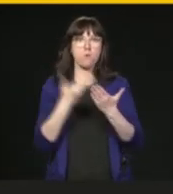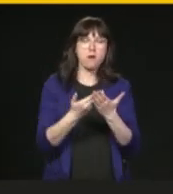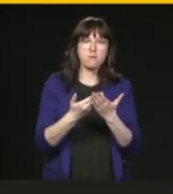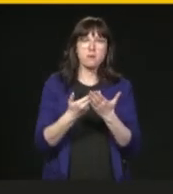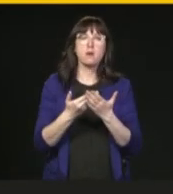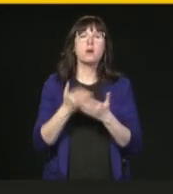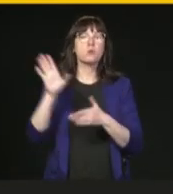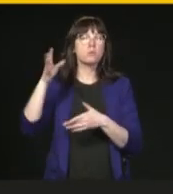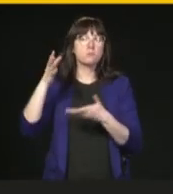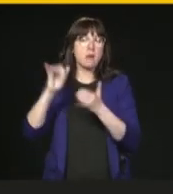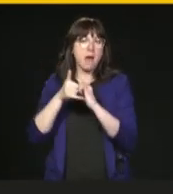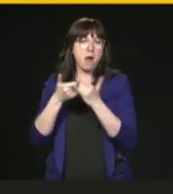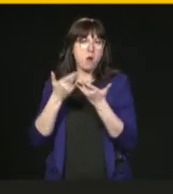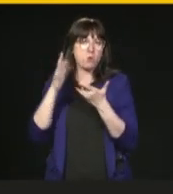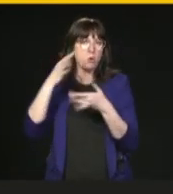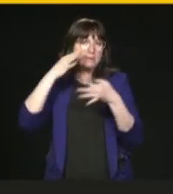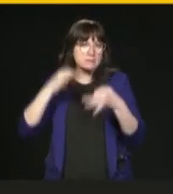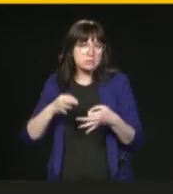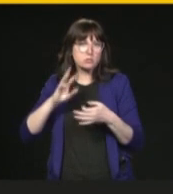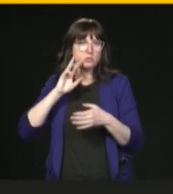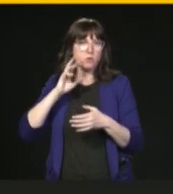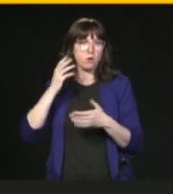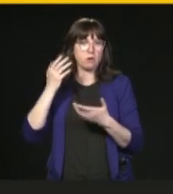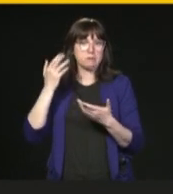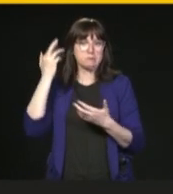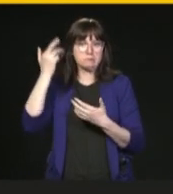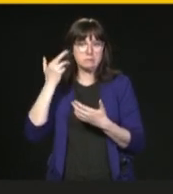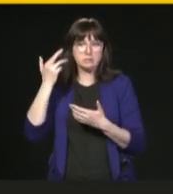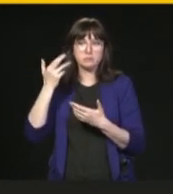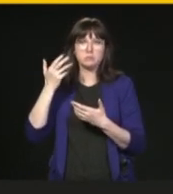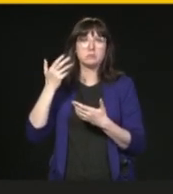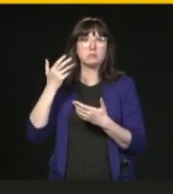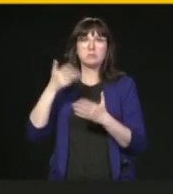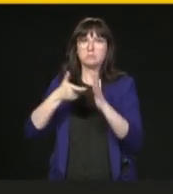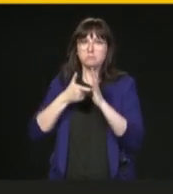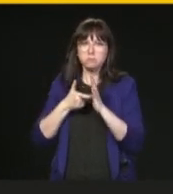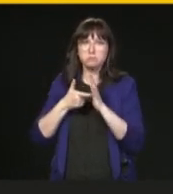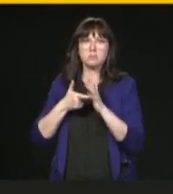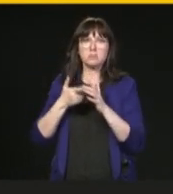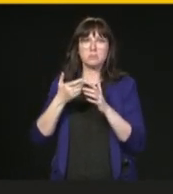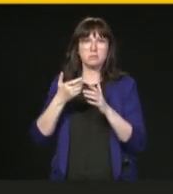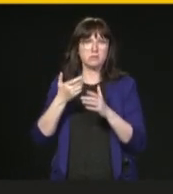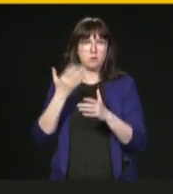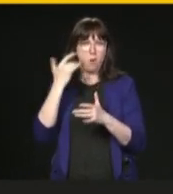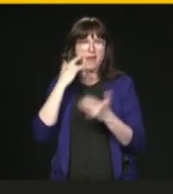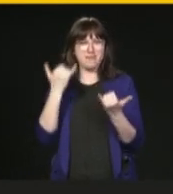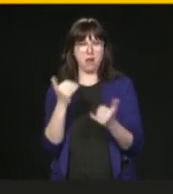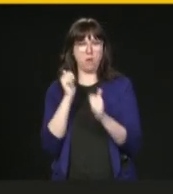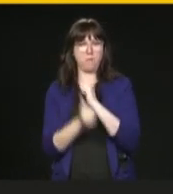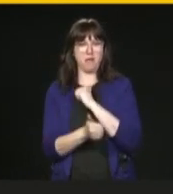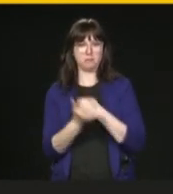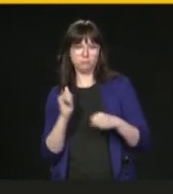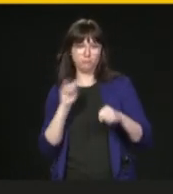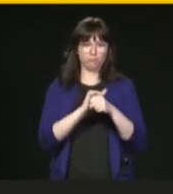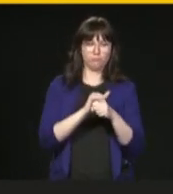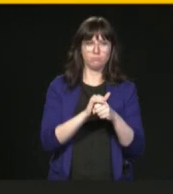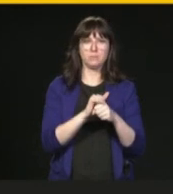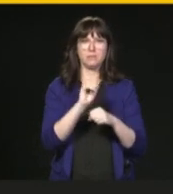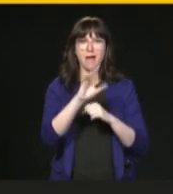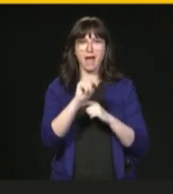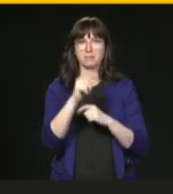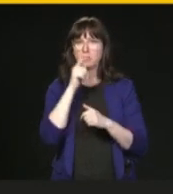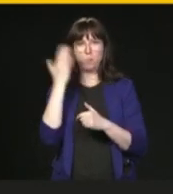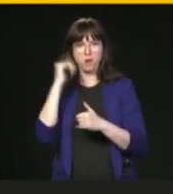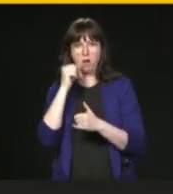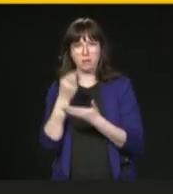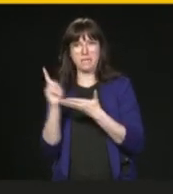about the decision-making and the rationale behind waiting until now to make it mandatory to undergo a 14-day self-quarantine rather than a week and a half